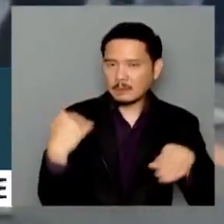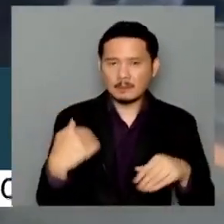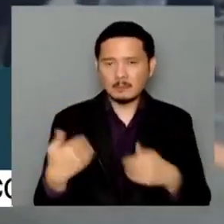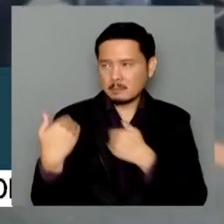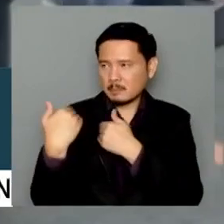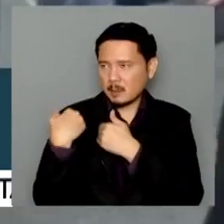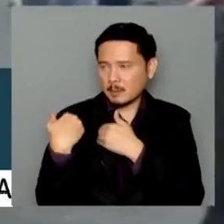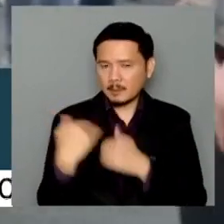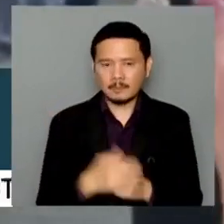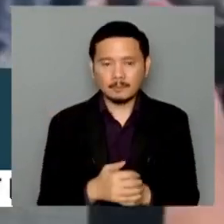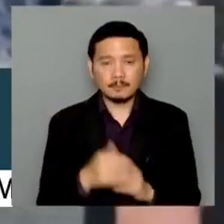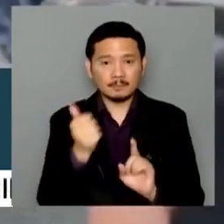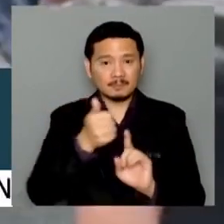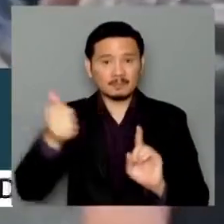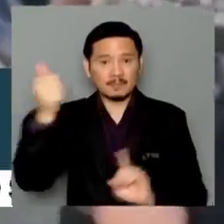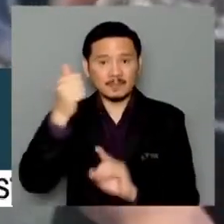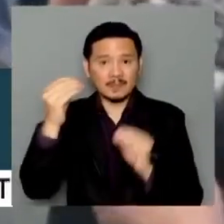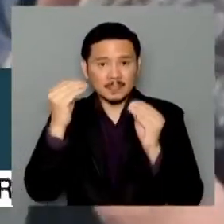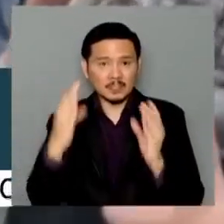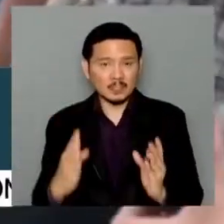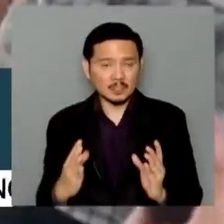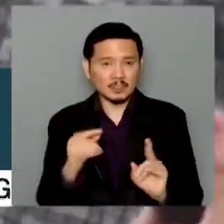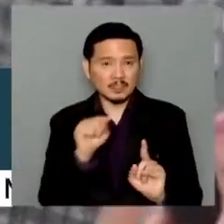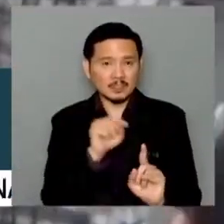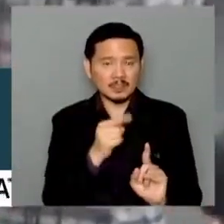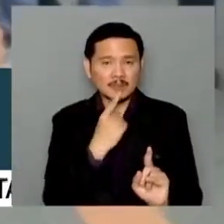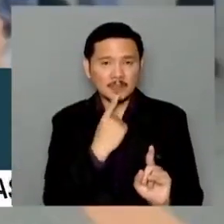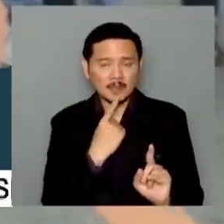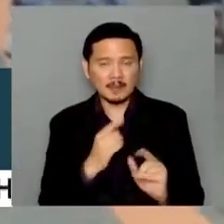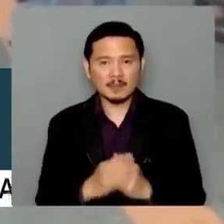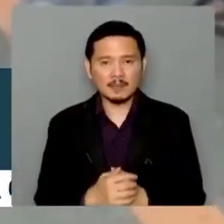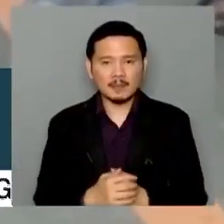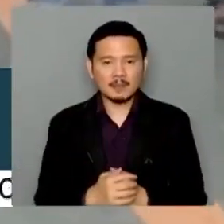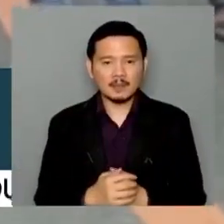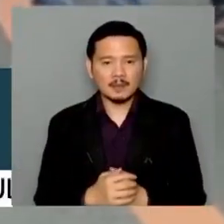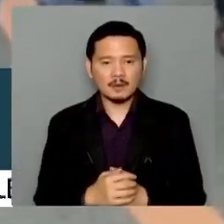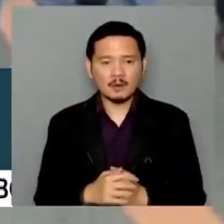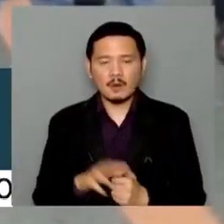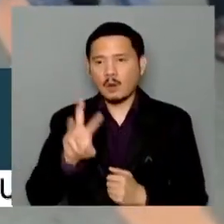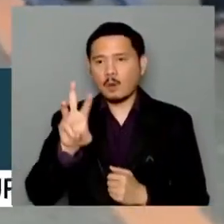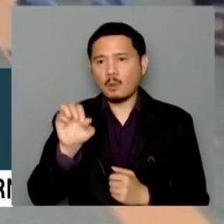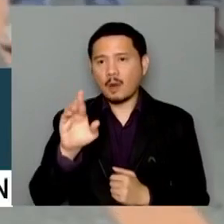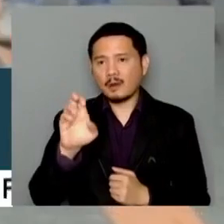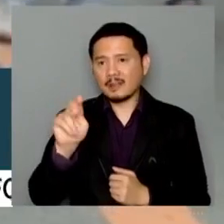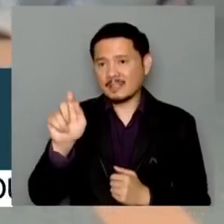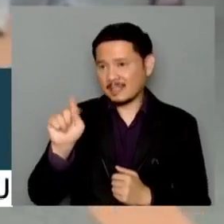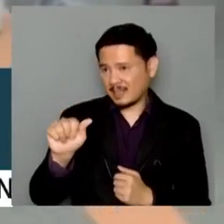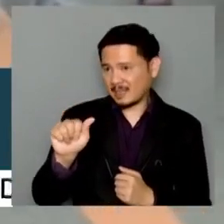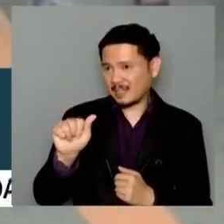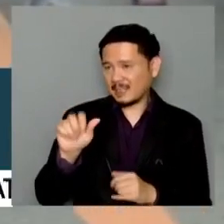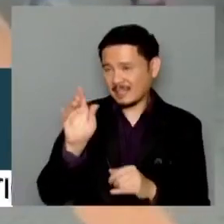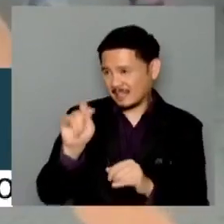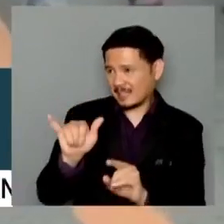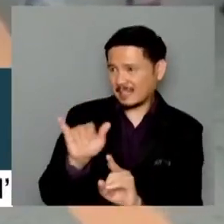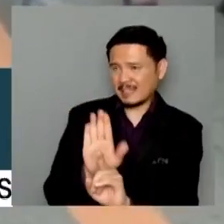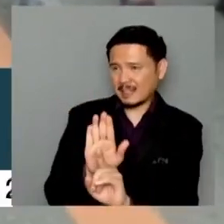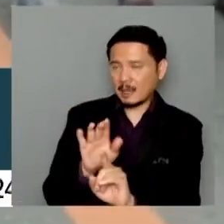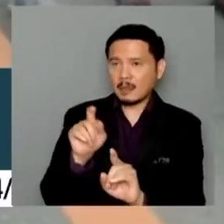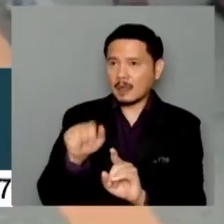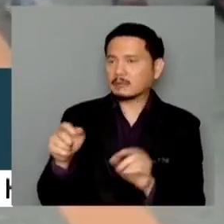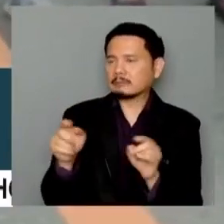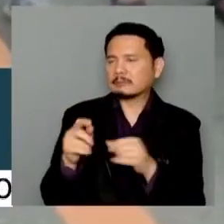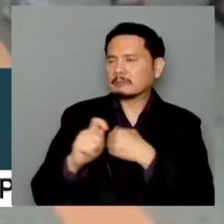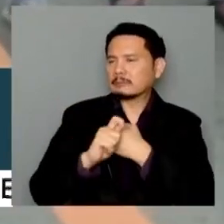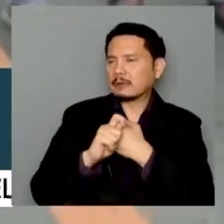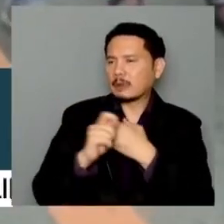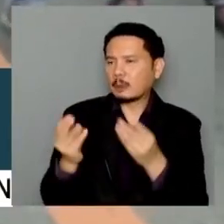President of ACT NCR North Cluster, said using warranty is just one of the band-aid solutions to the problem. What the DepEd should